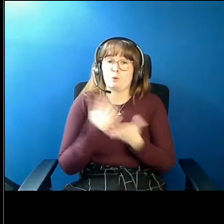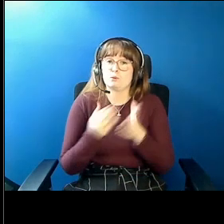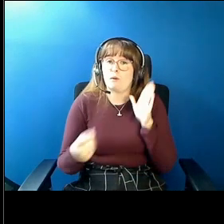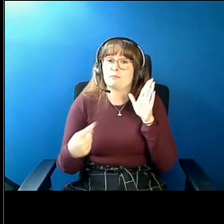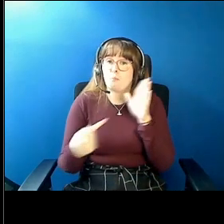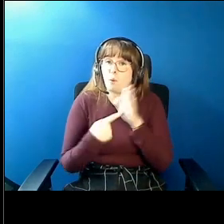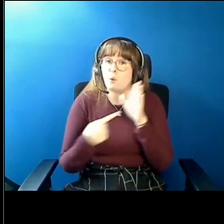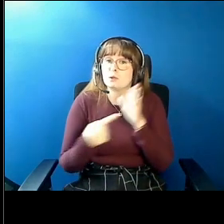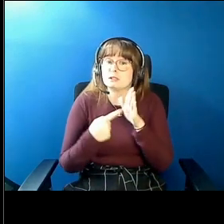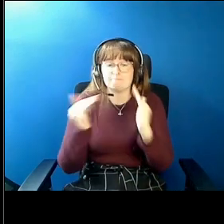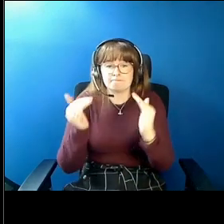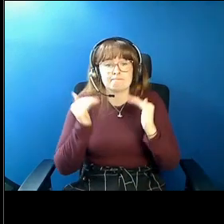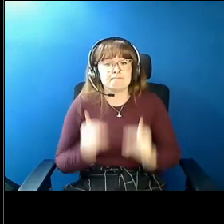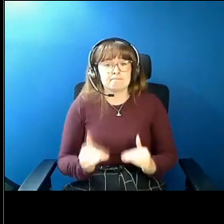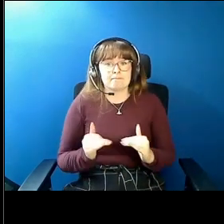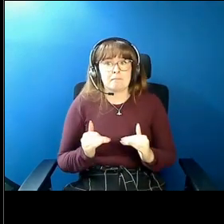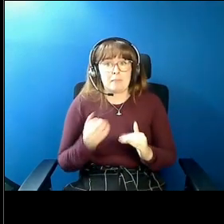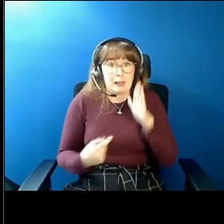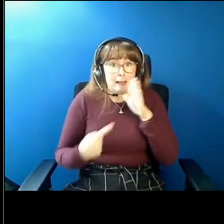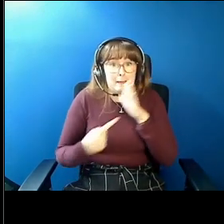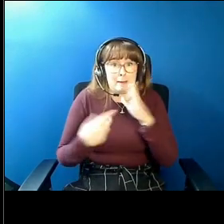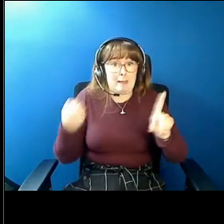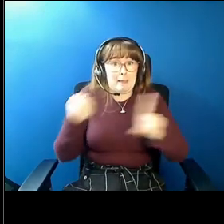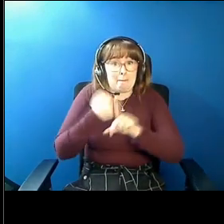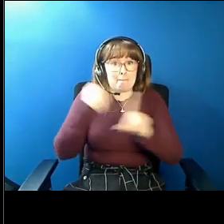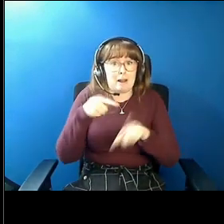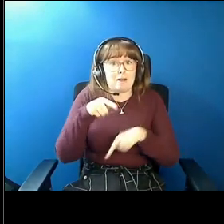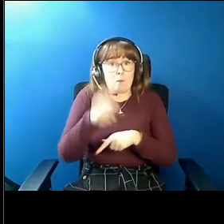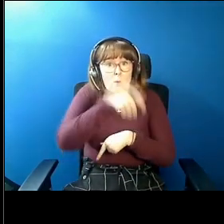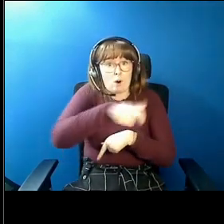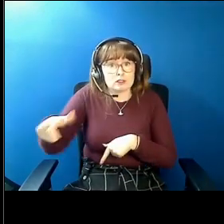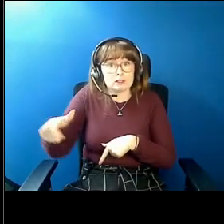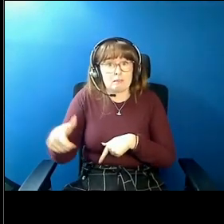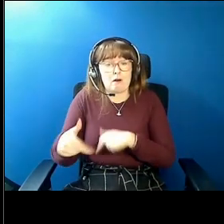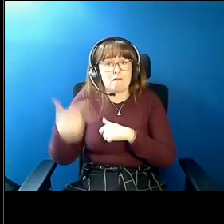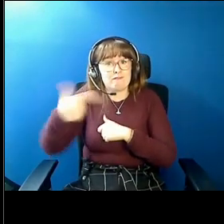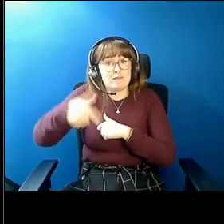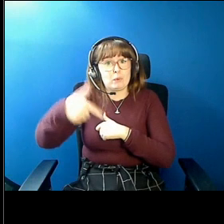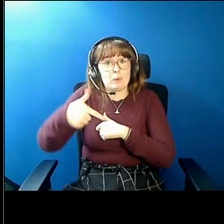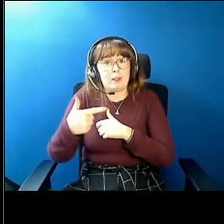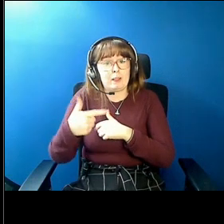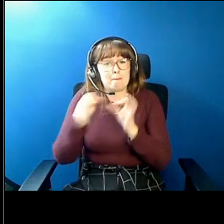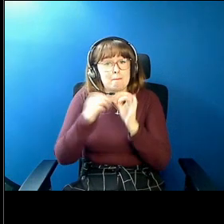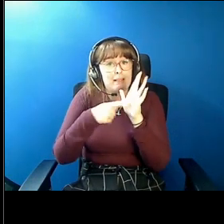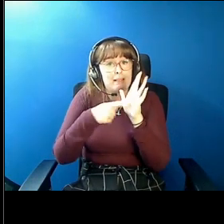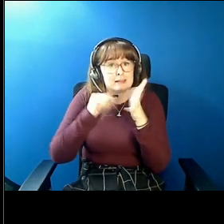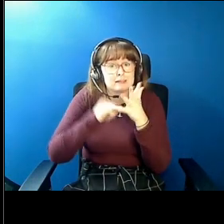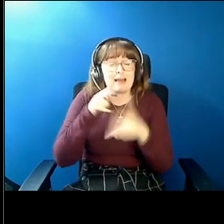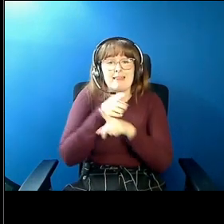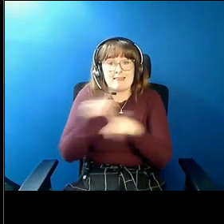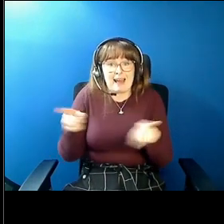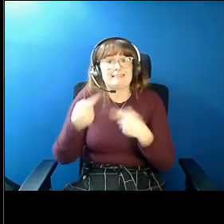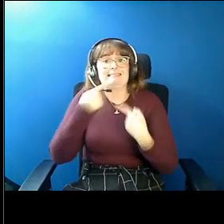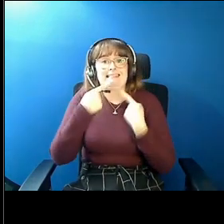impact this is going to have on my customer fuel bills? And this is the kind of stuff that data modeling can give